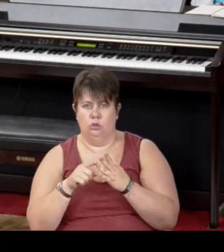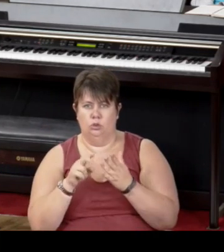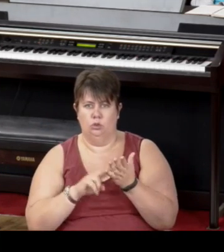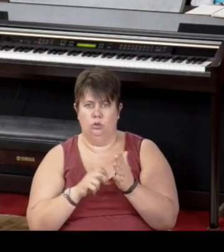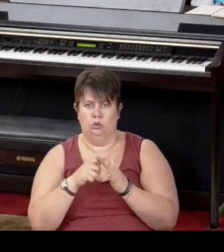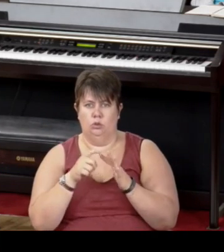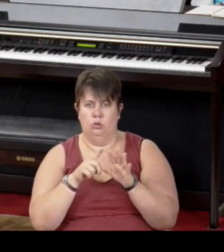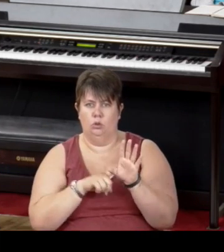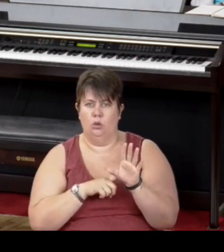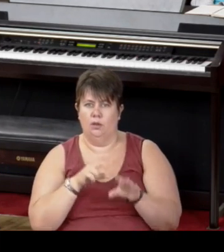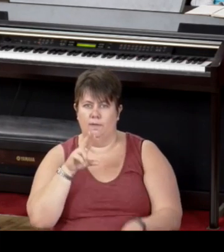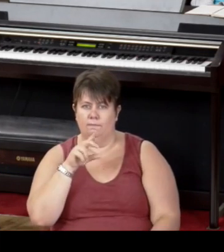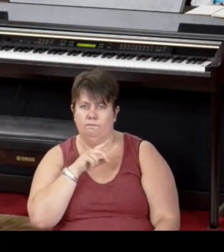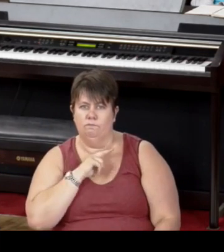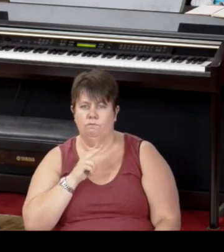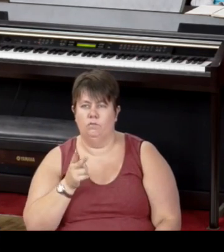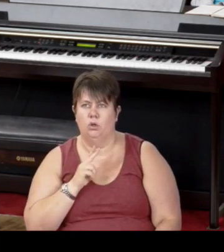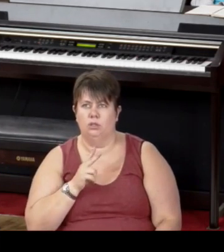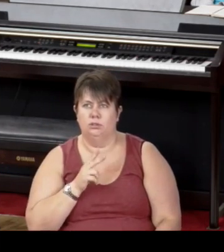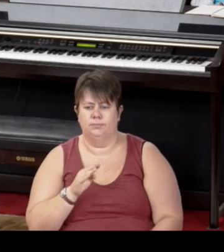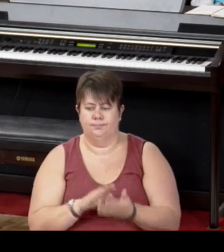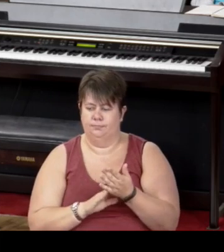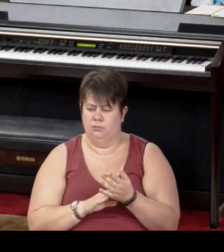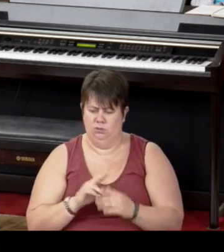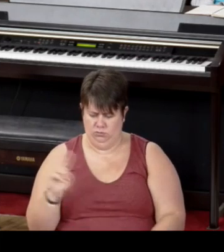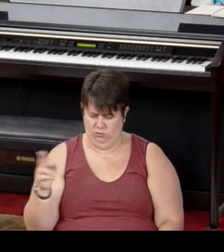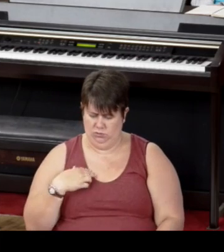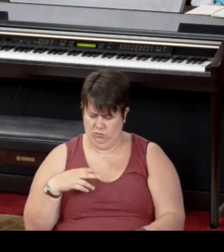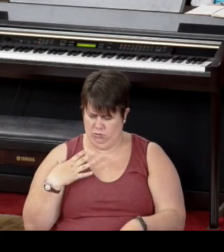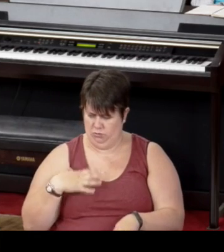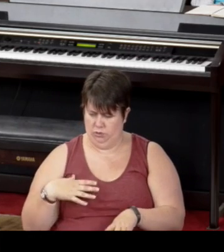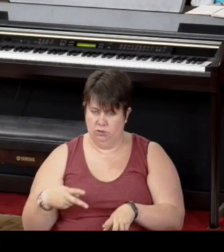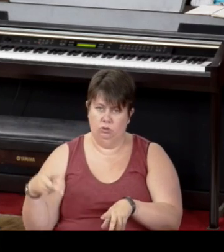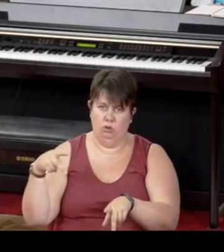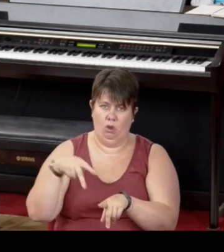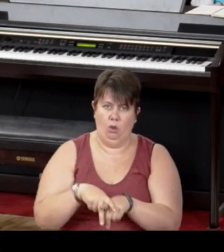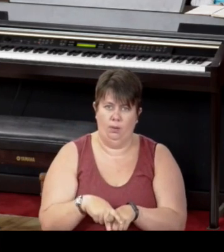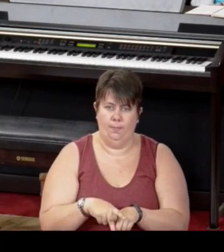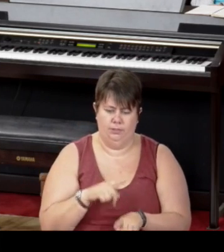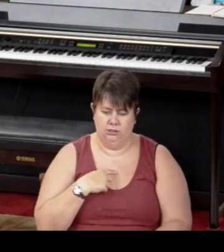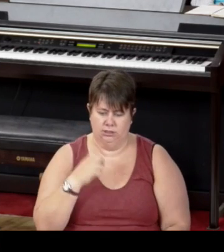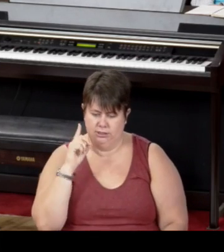you to fulfill this mission because you cannot curse